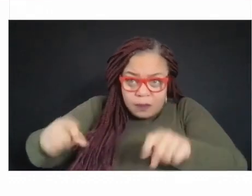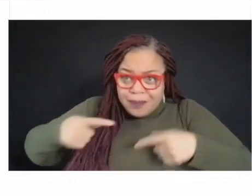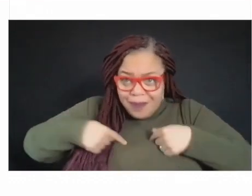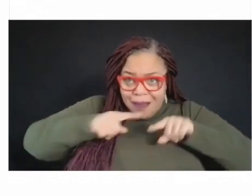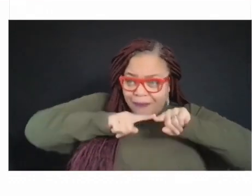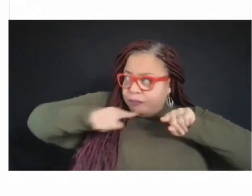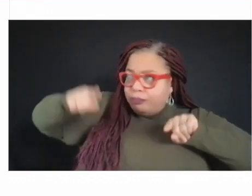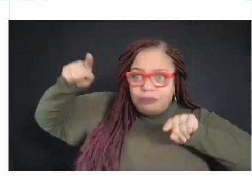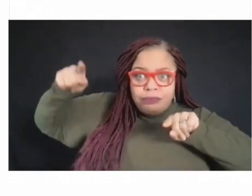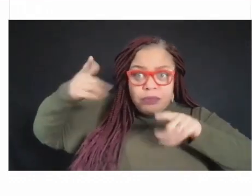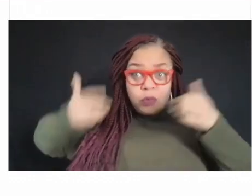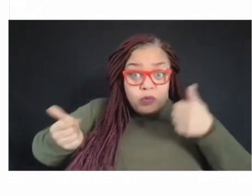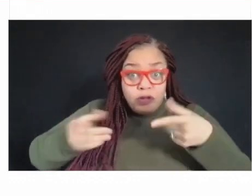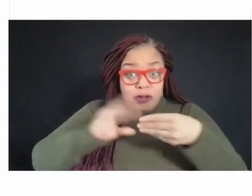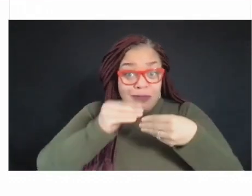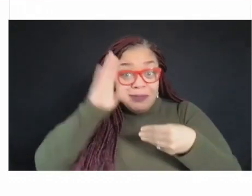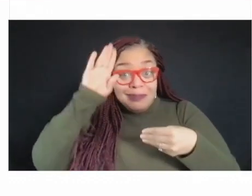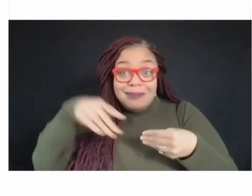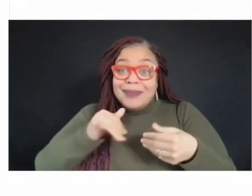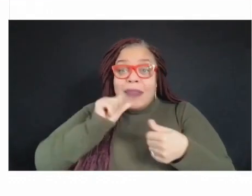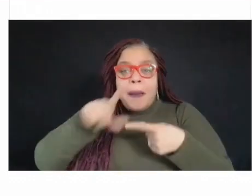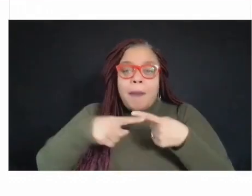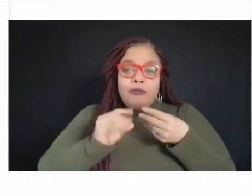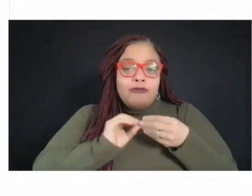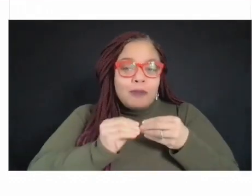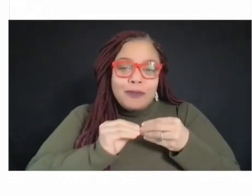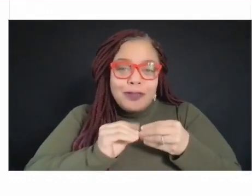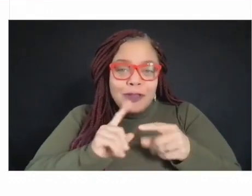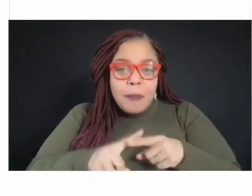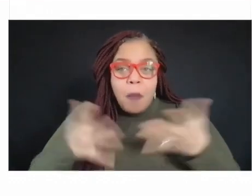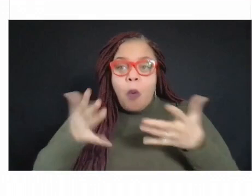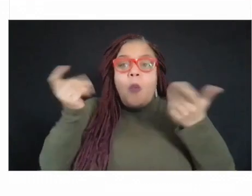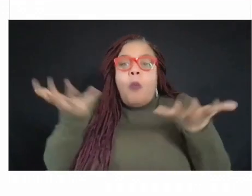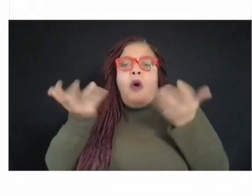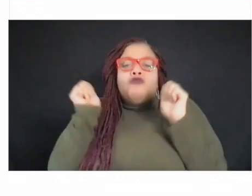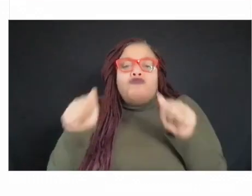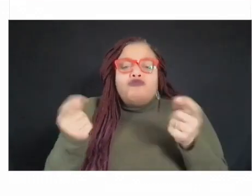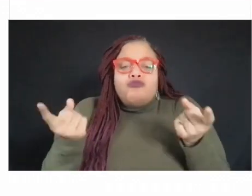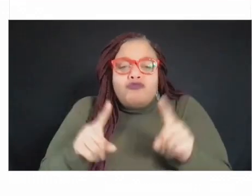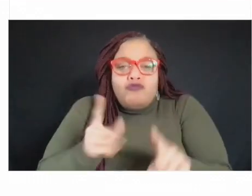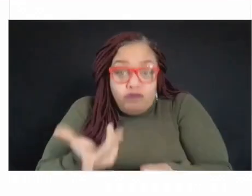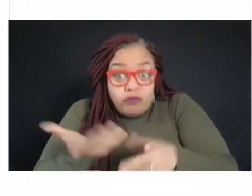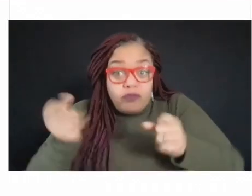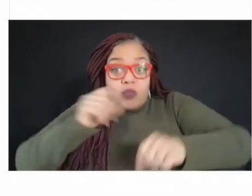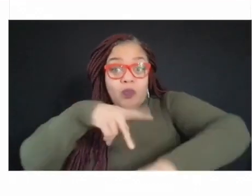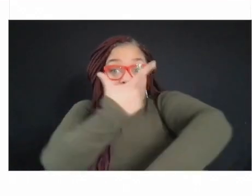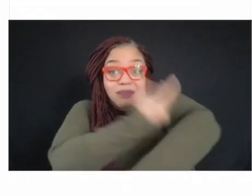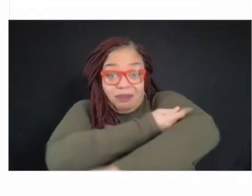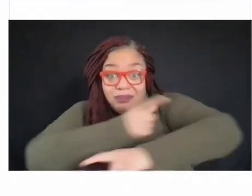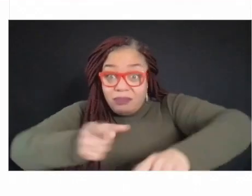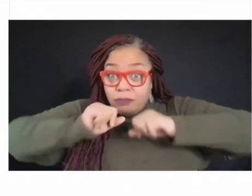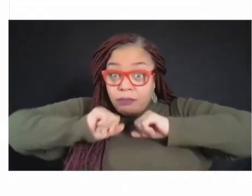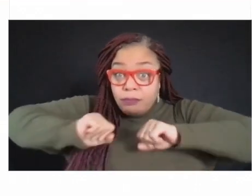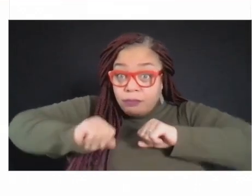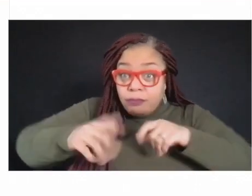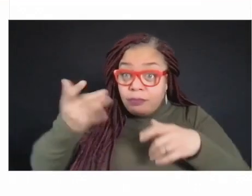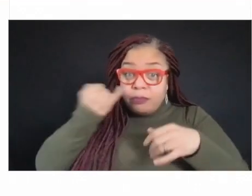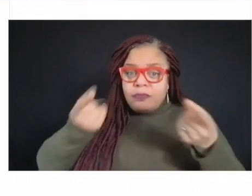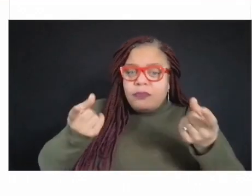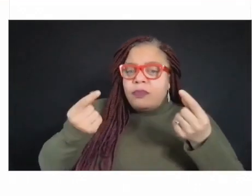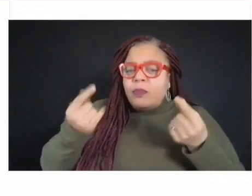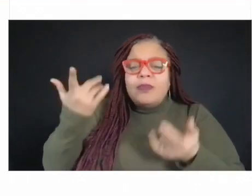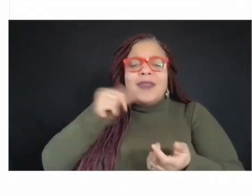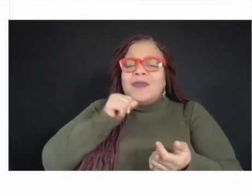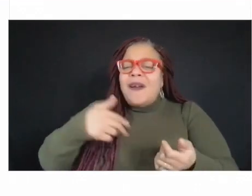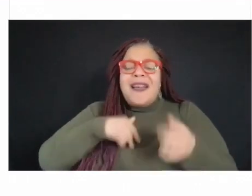what could happen if you don't take this protective action, is something that I think a lot of people don't make that connection. When they see all of their friends